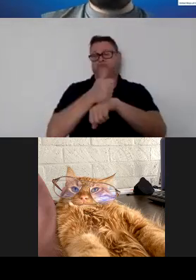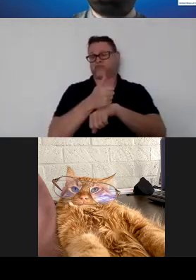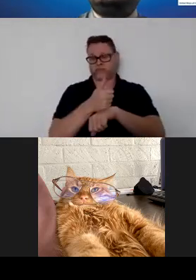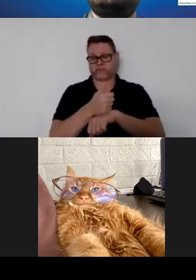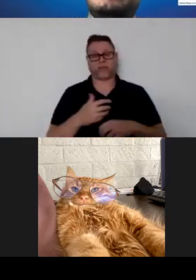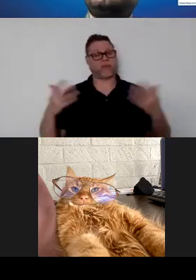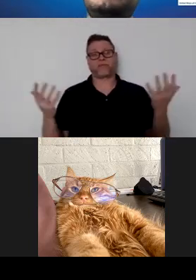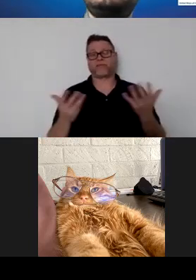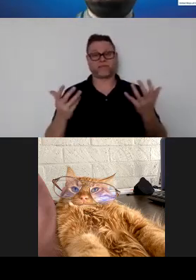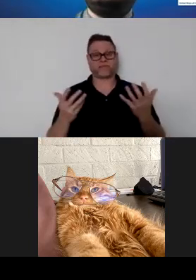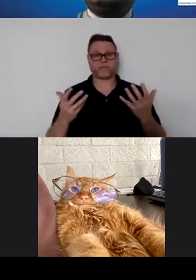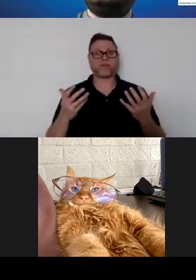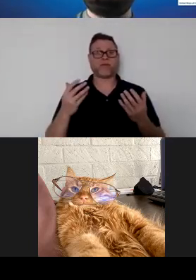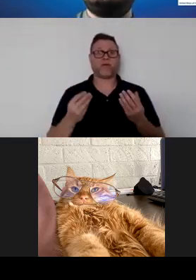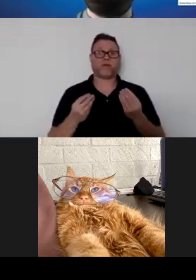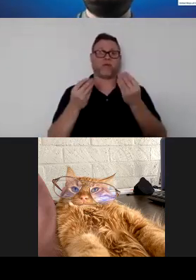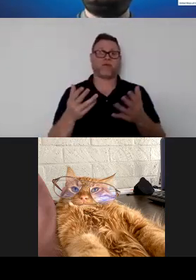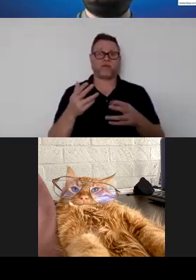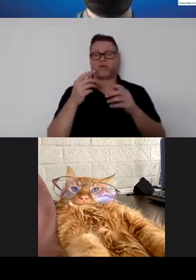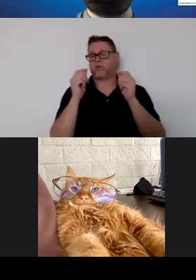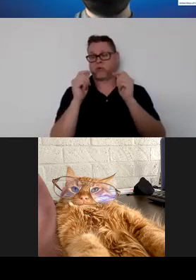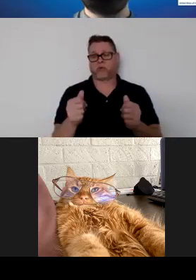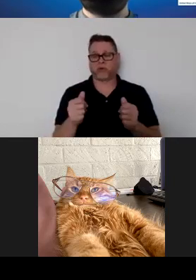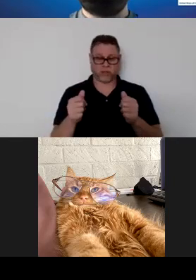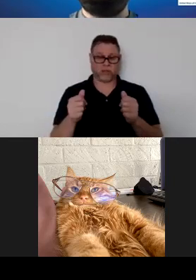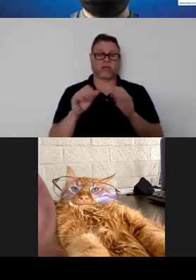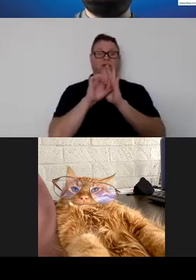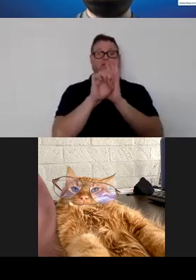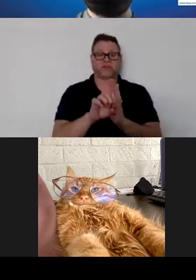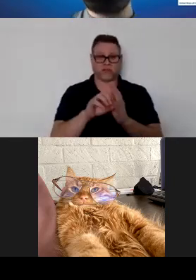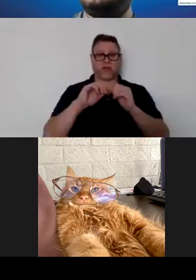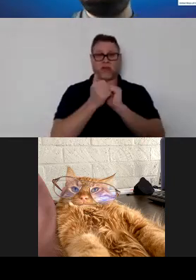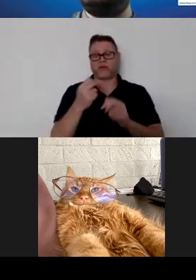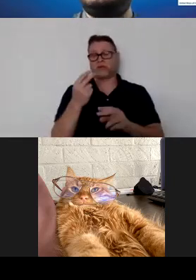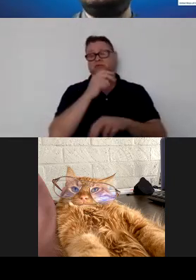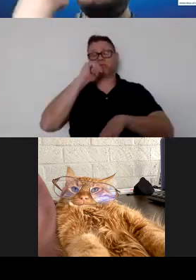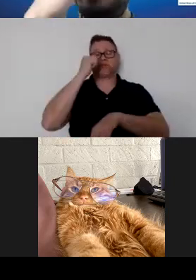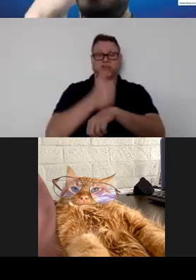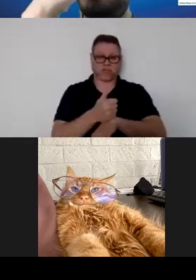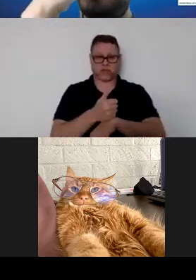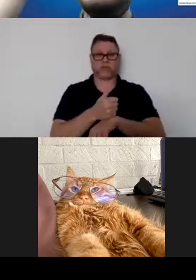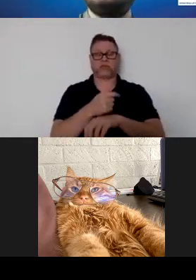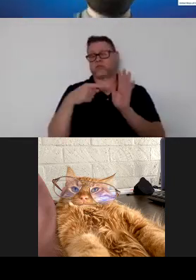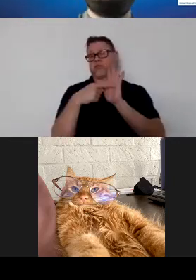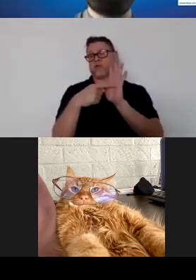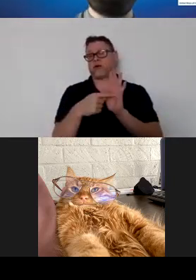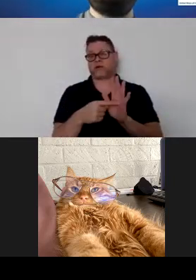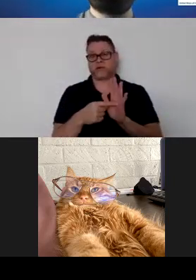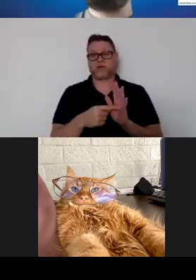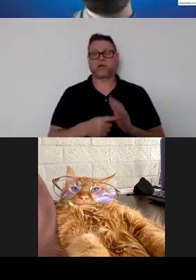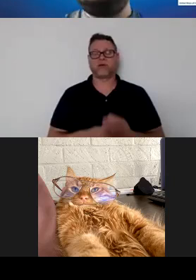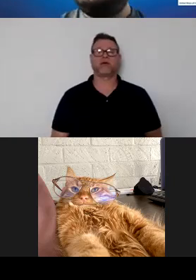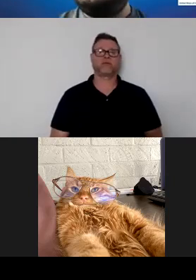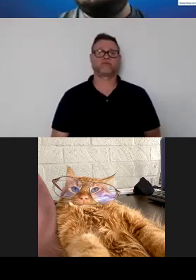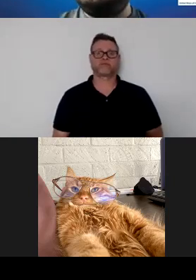So I'm going to give a quick example of how you can use these pillars to establish a model. Now, of course, there are